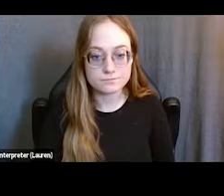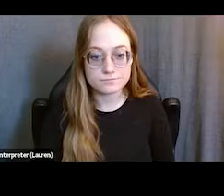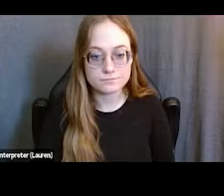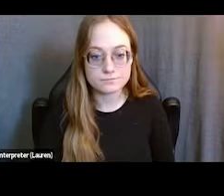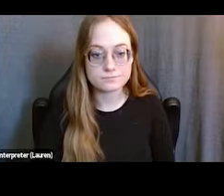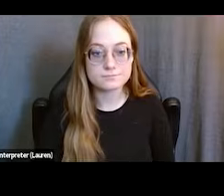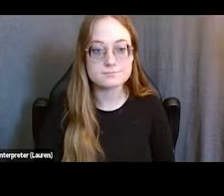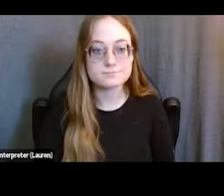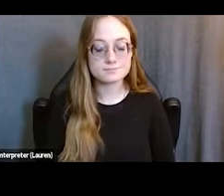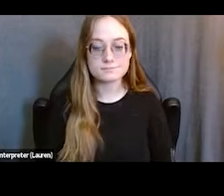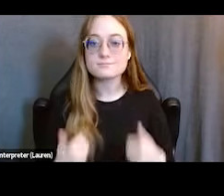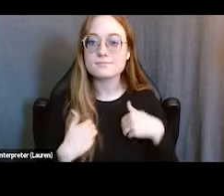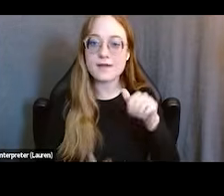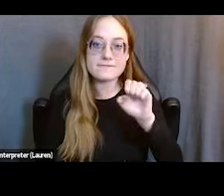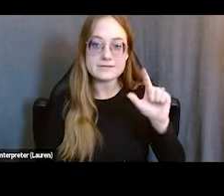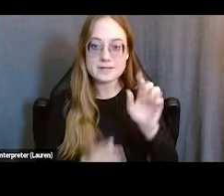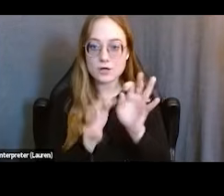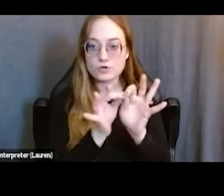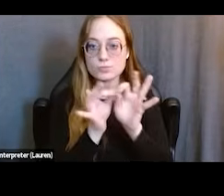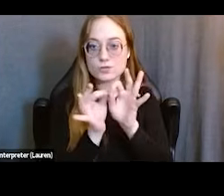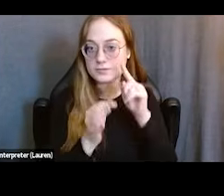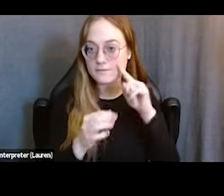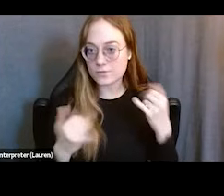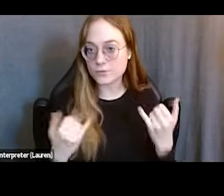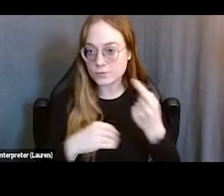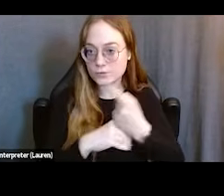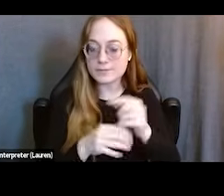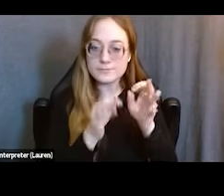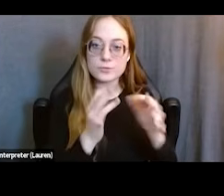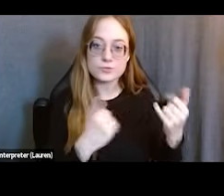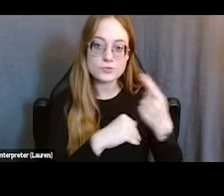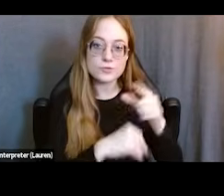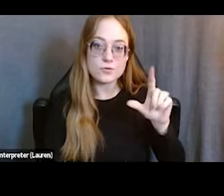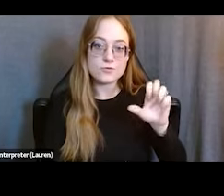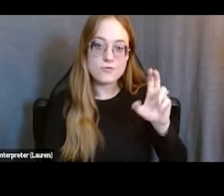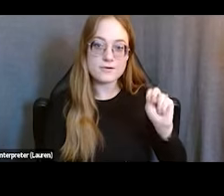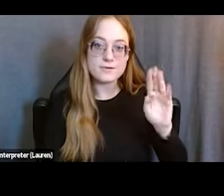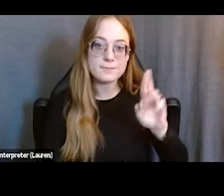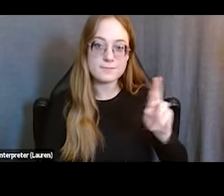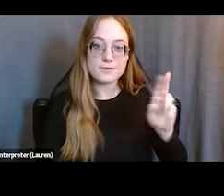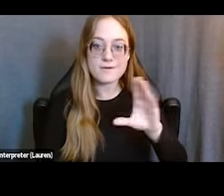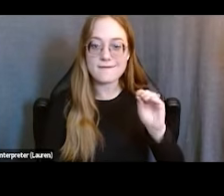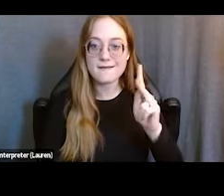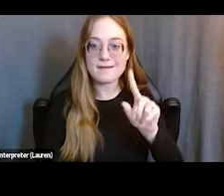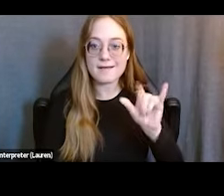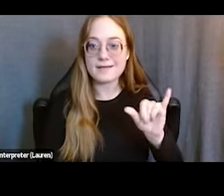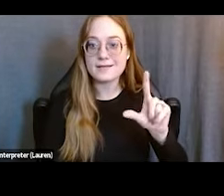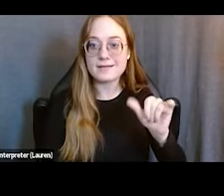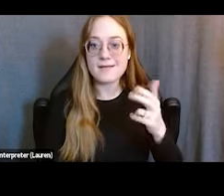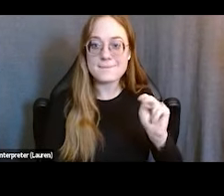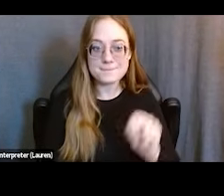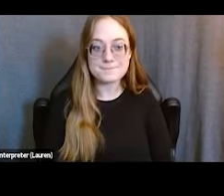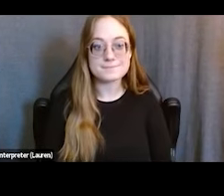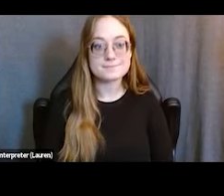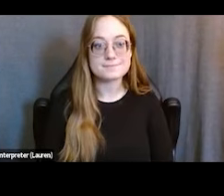There is ASL interpretation for the event, and the interpreters for today are Lauren Burr and Kelly Land. There's